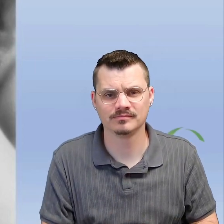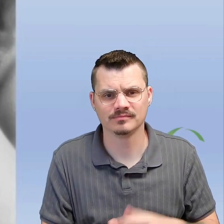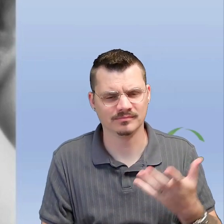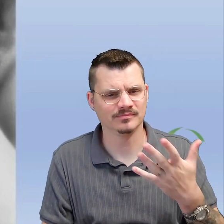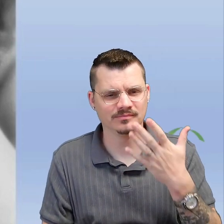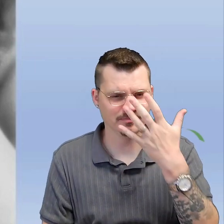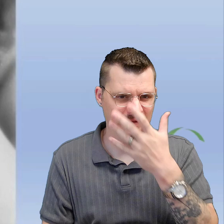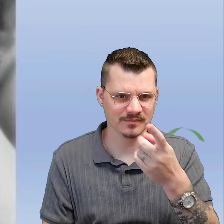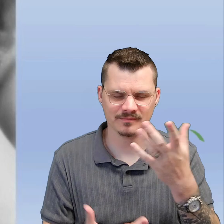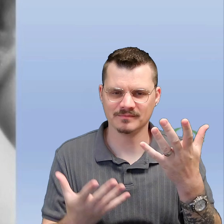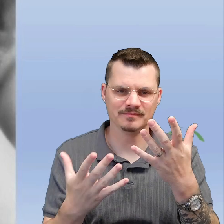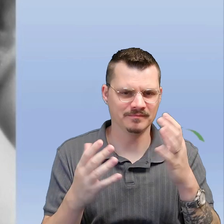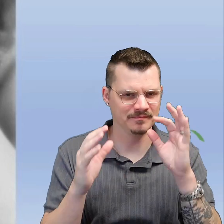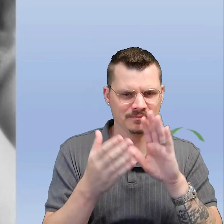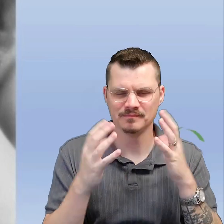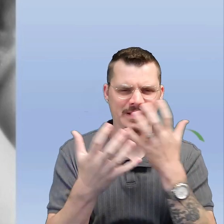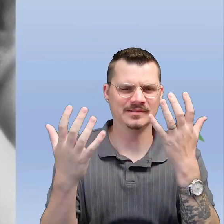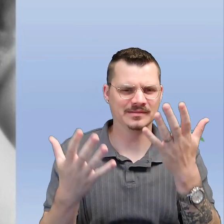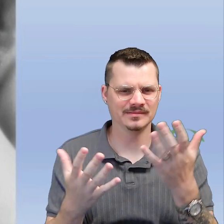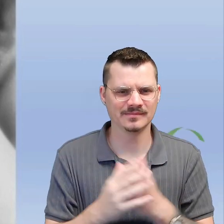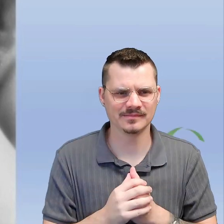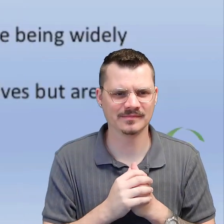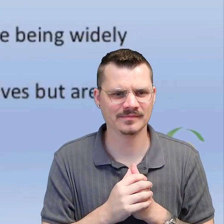What an amazing face, huh?